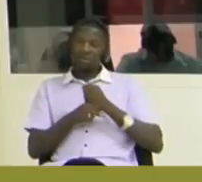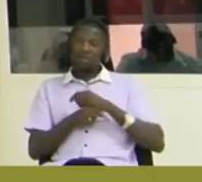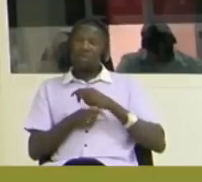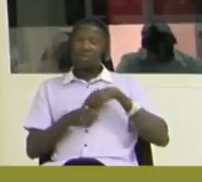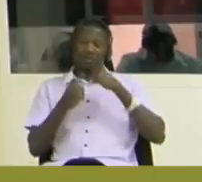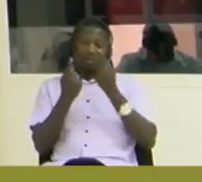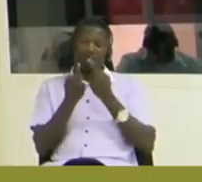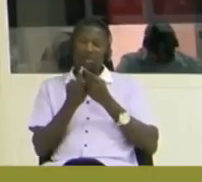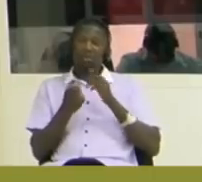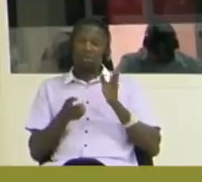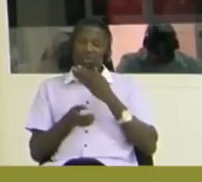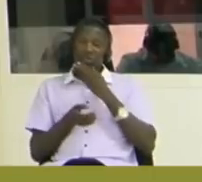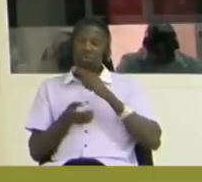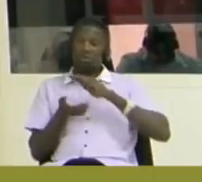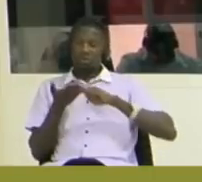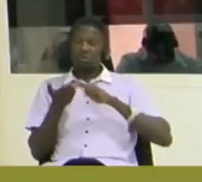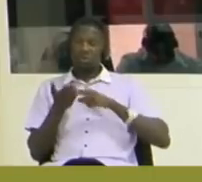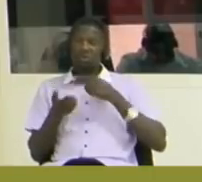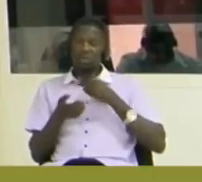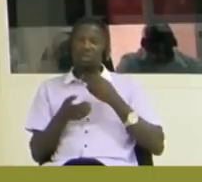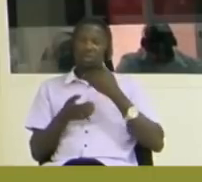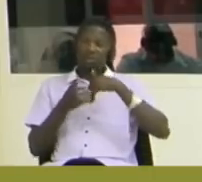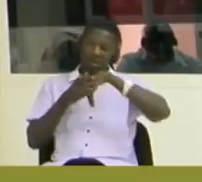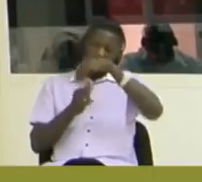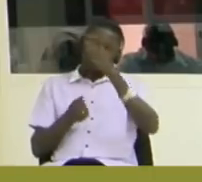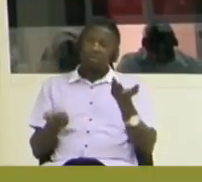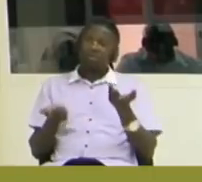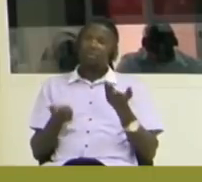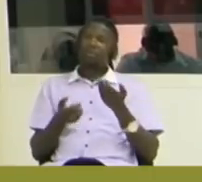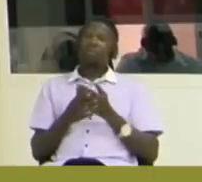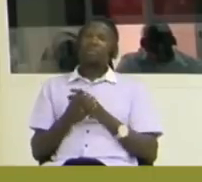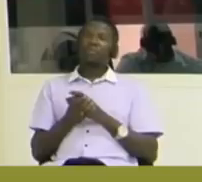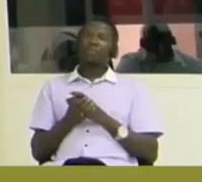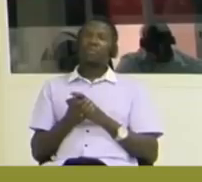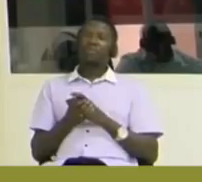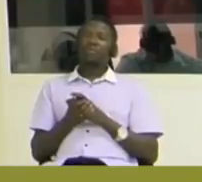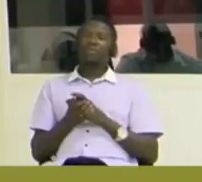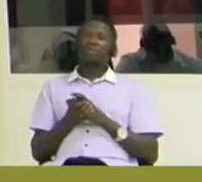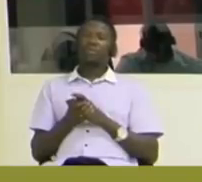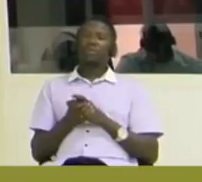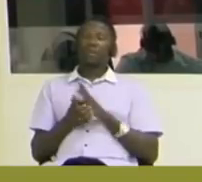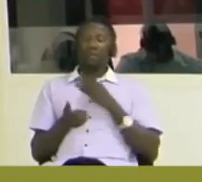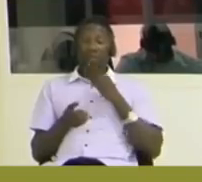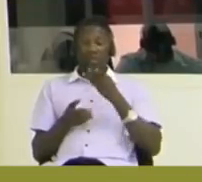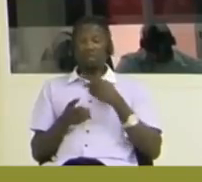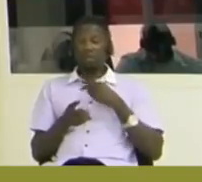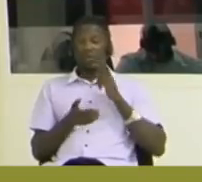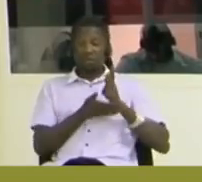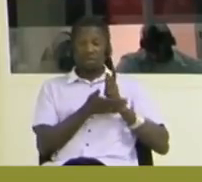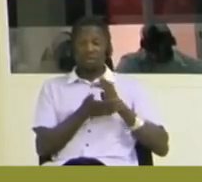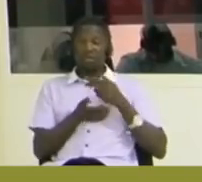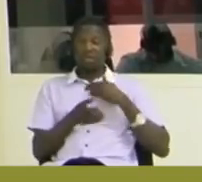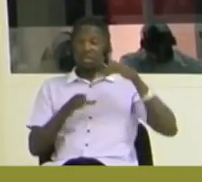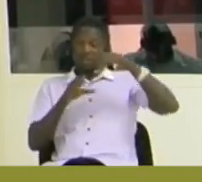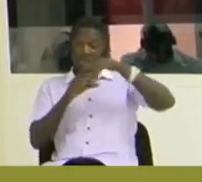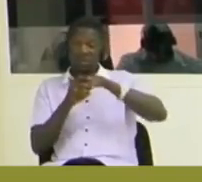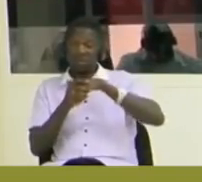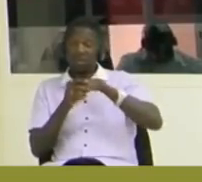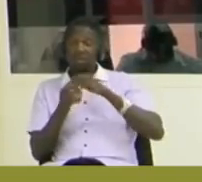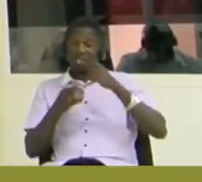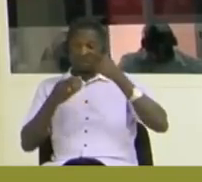his absence. And it's been alleged by witnesses that including in that list is the